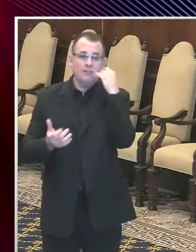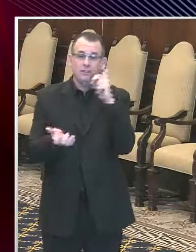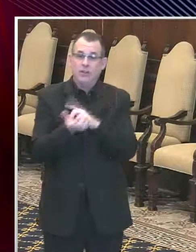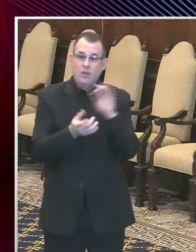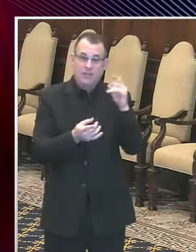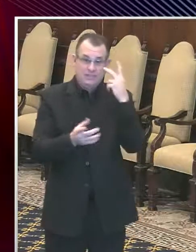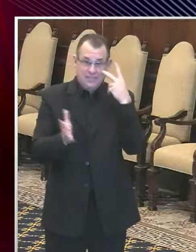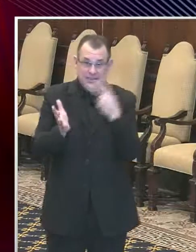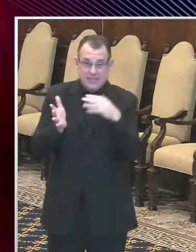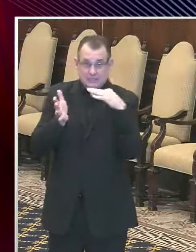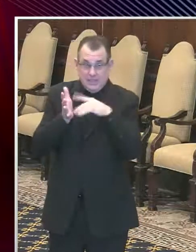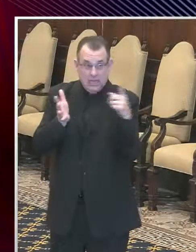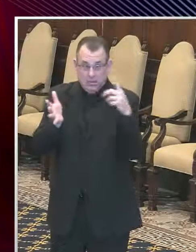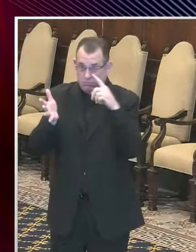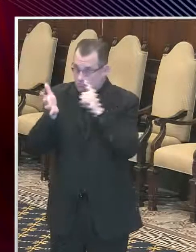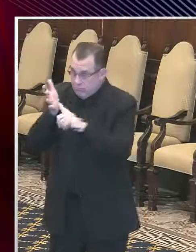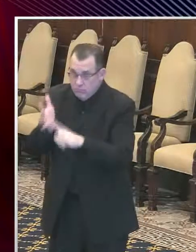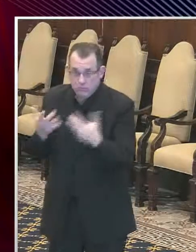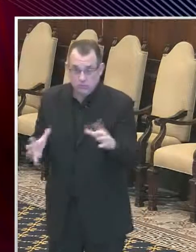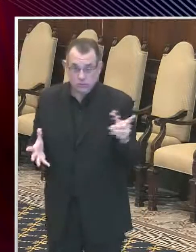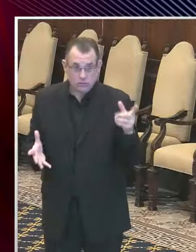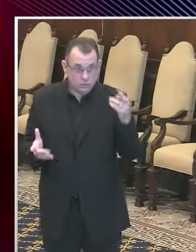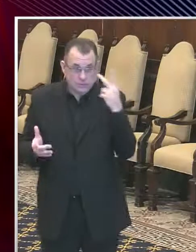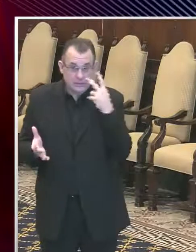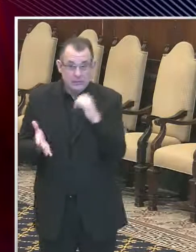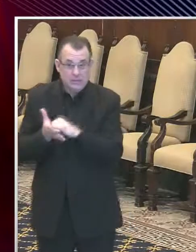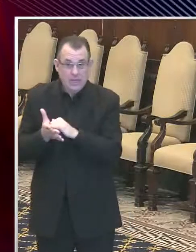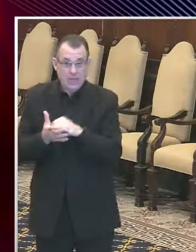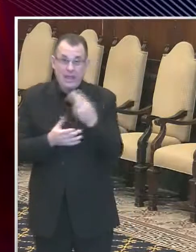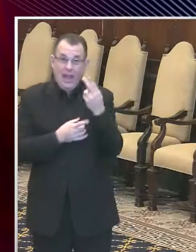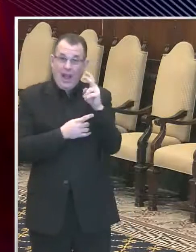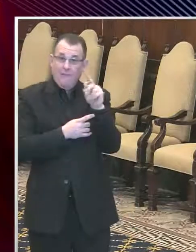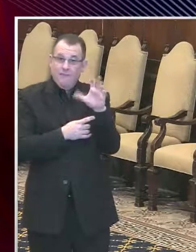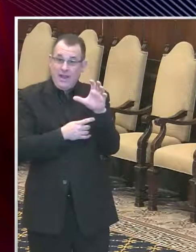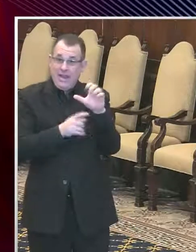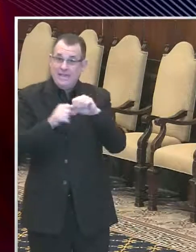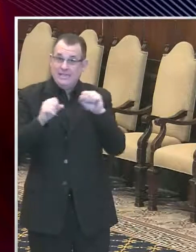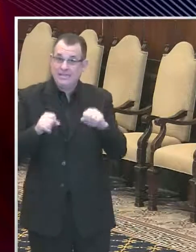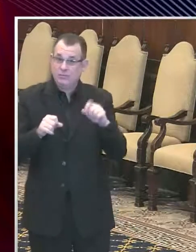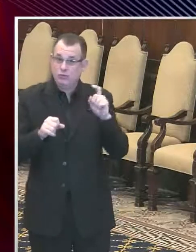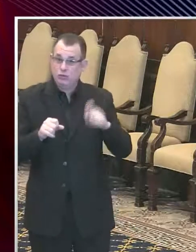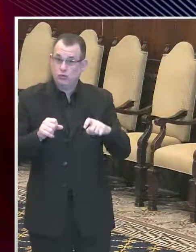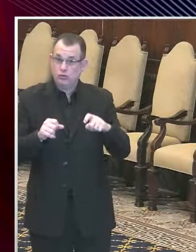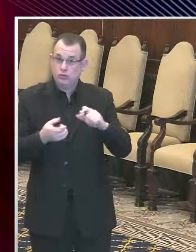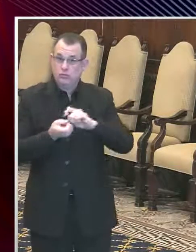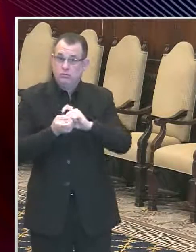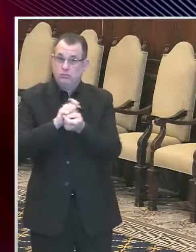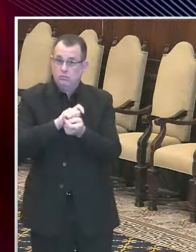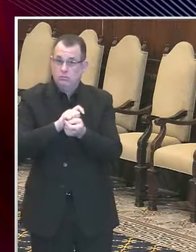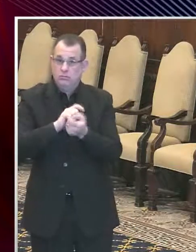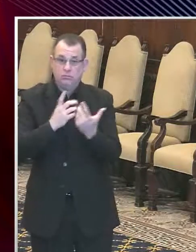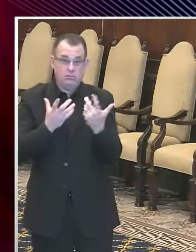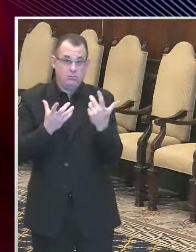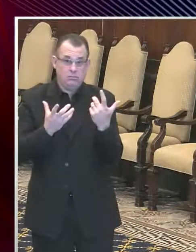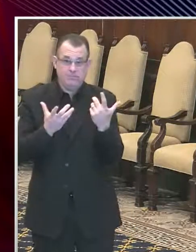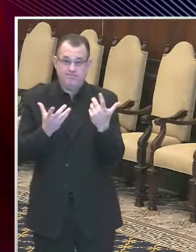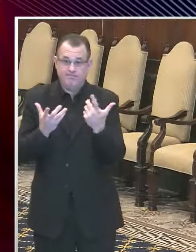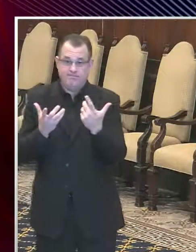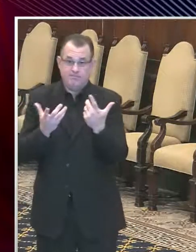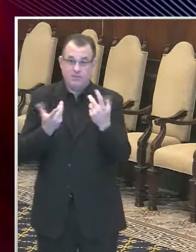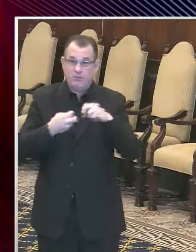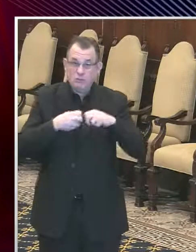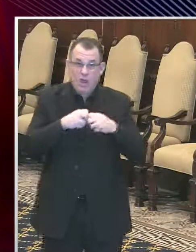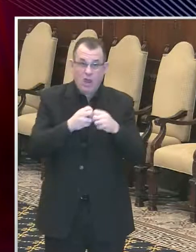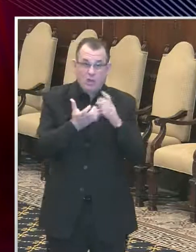and talked about it. And do you think that the HVAC systems as they currently exist would be, detrimental, that we could,